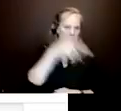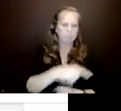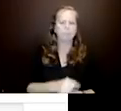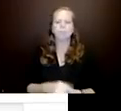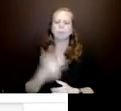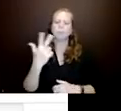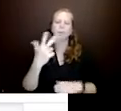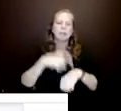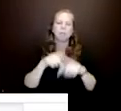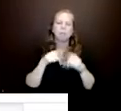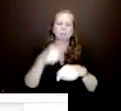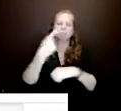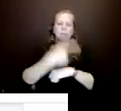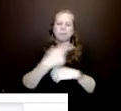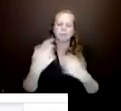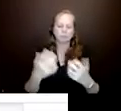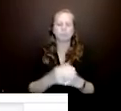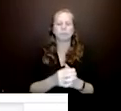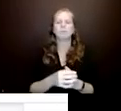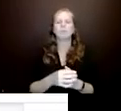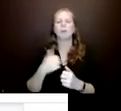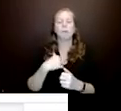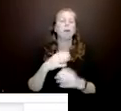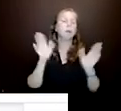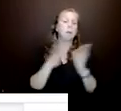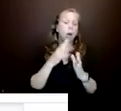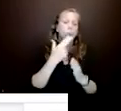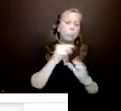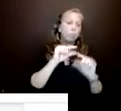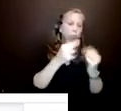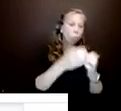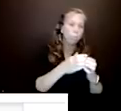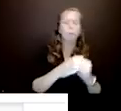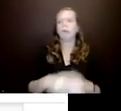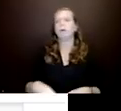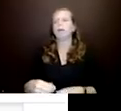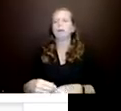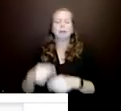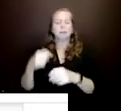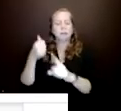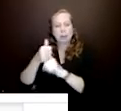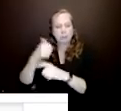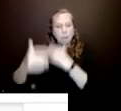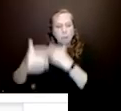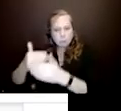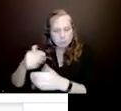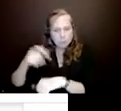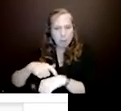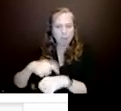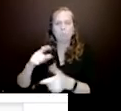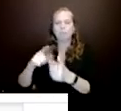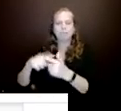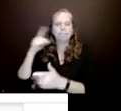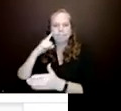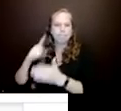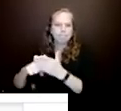day I've got my small group time, and then an asynchronous chunk for math, and an asynchronous chunk for literacy.